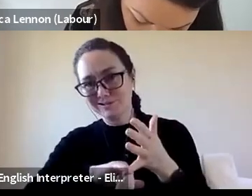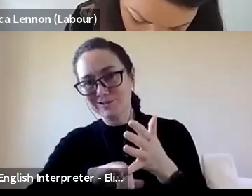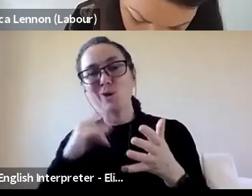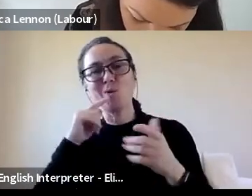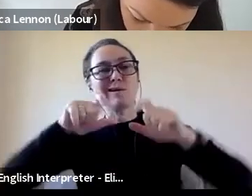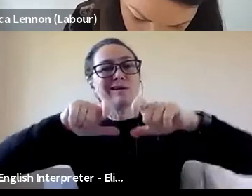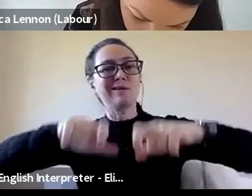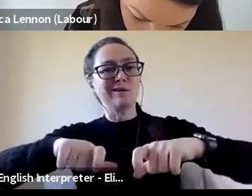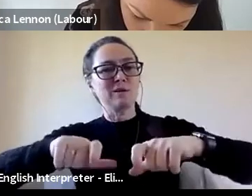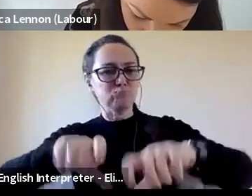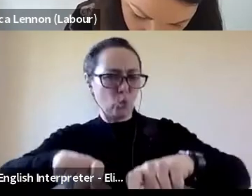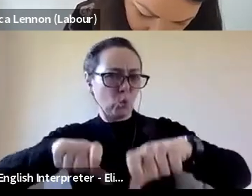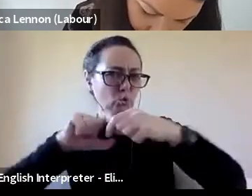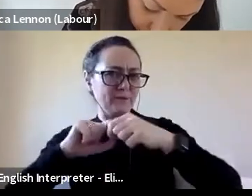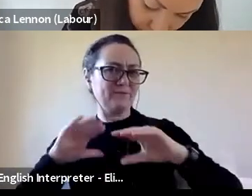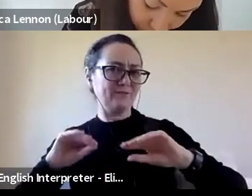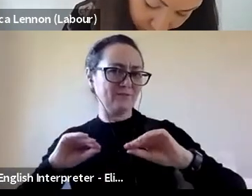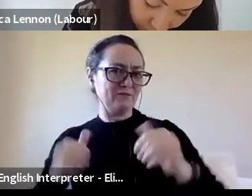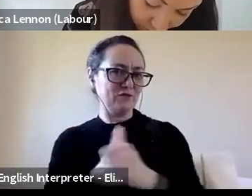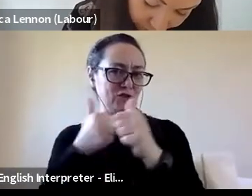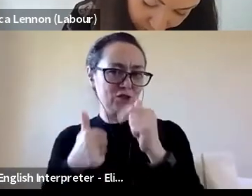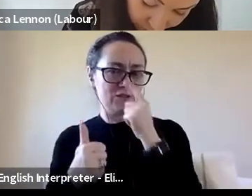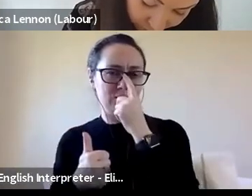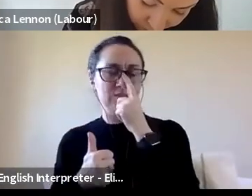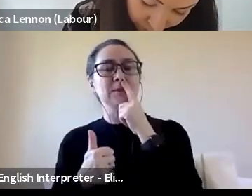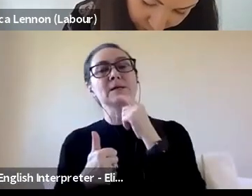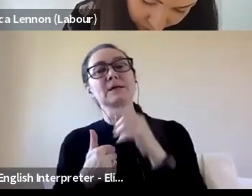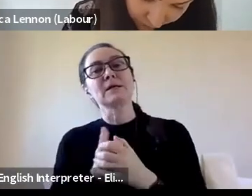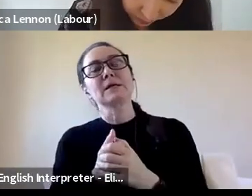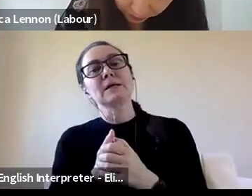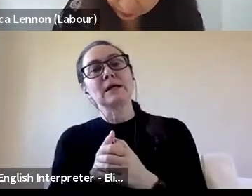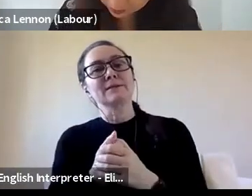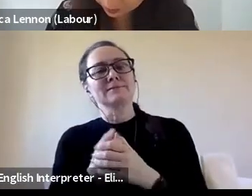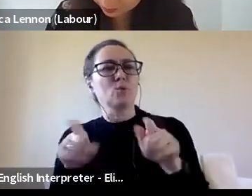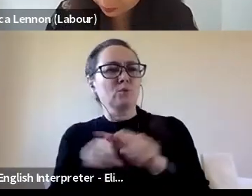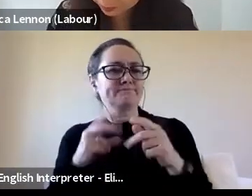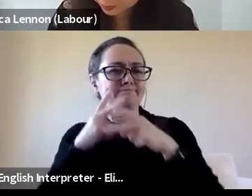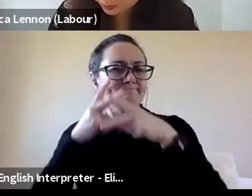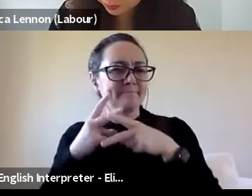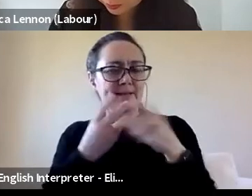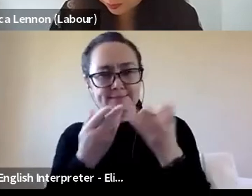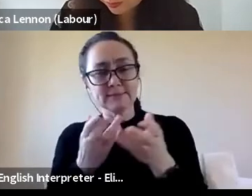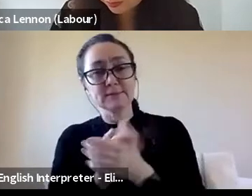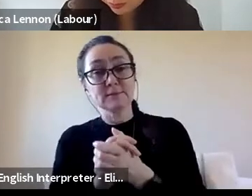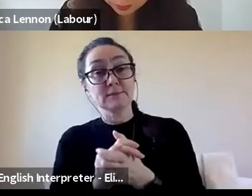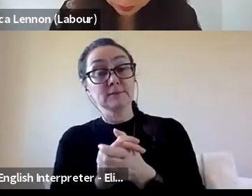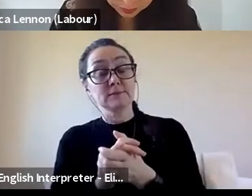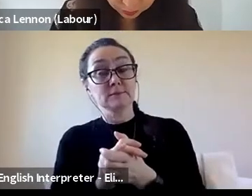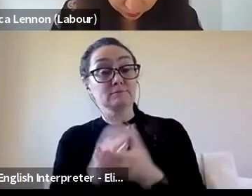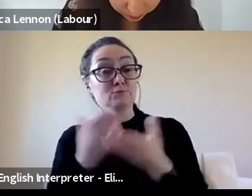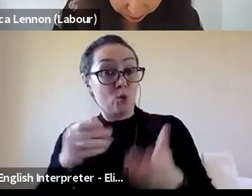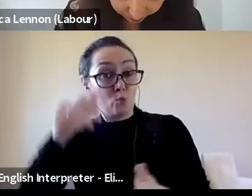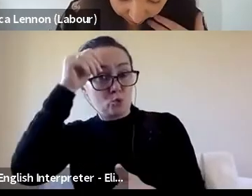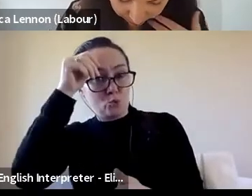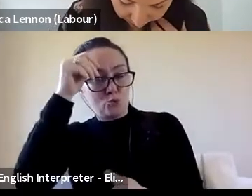post-COVID. I'm going to have to ask you to be really tabloid in your answers to this to get it into time. But, you know, now that vaccination's being rolled out and